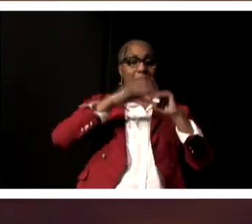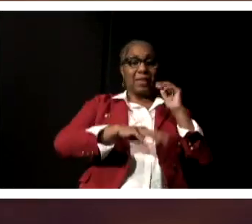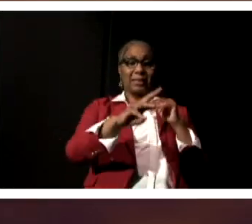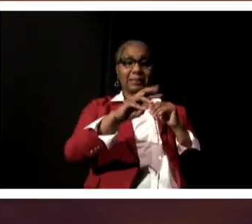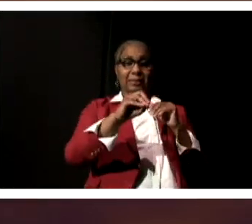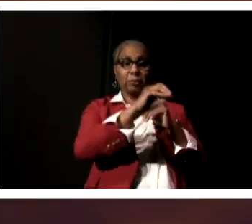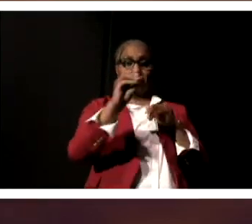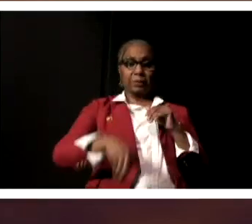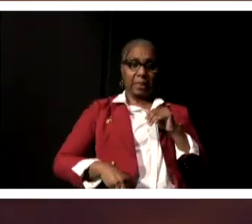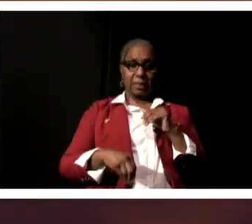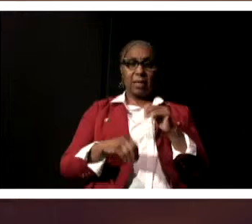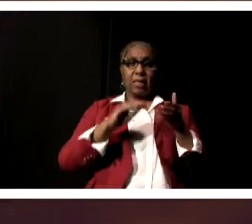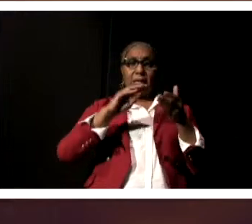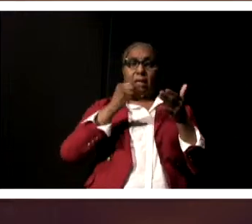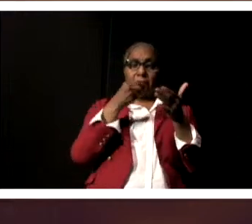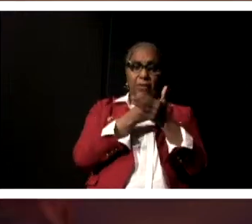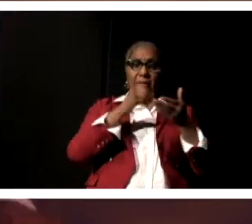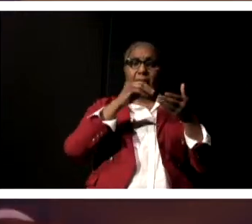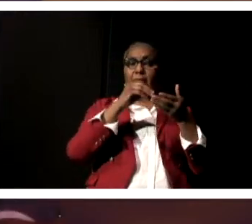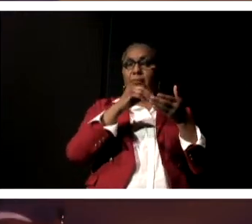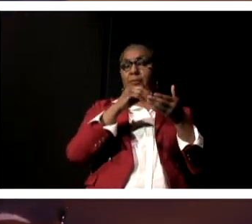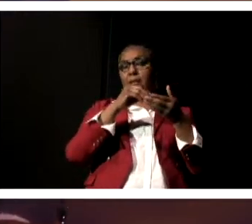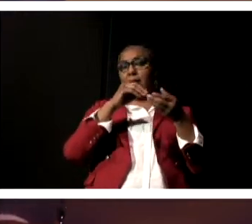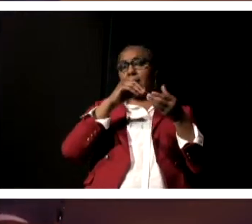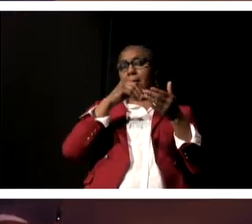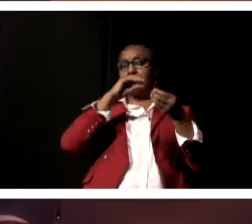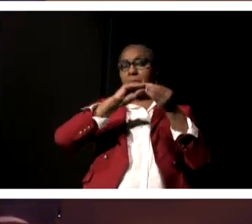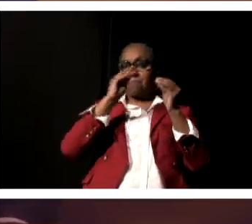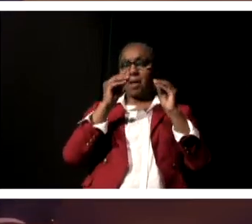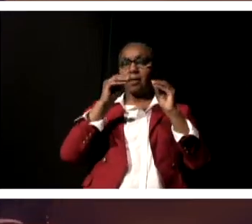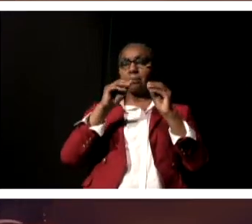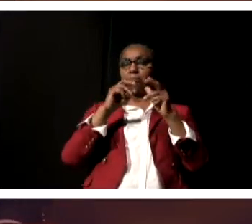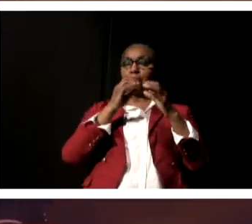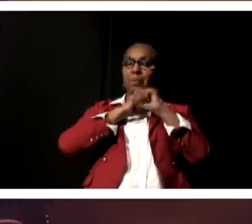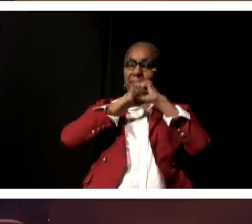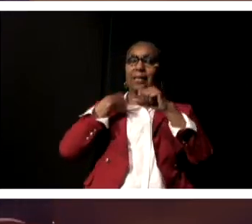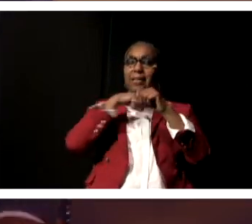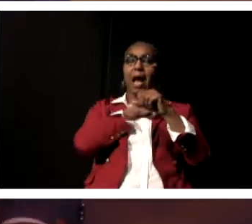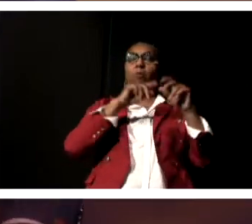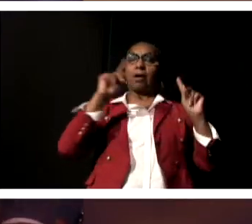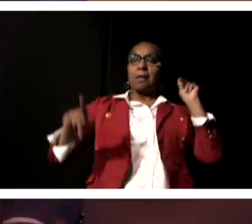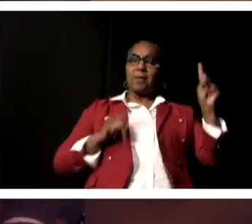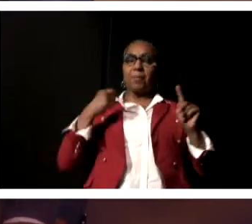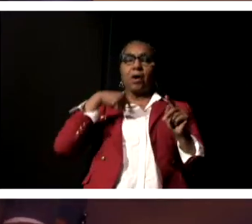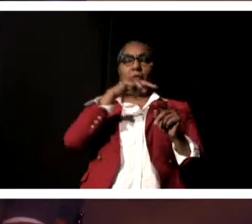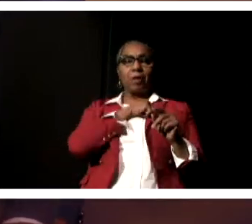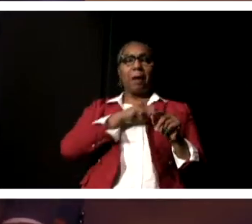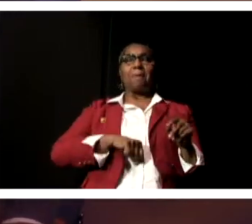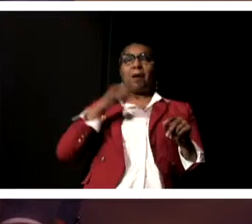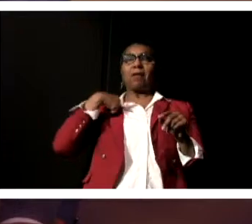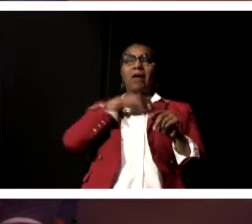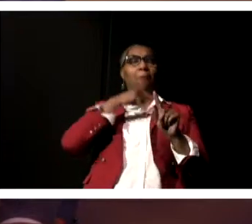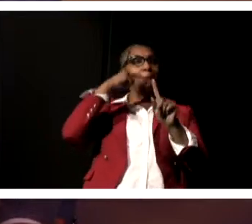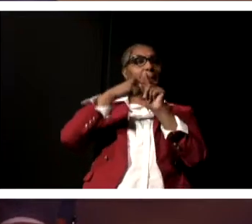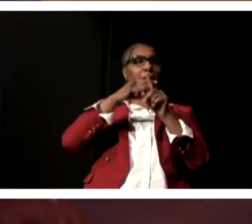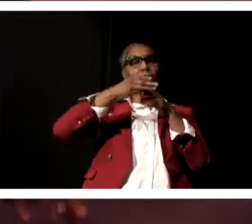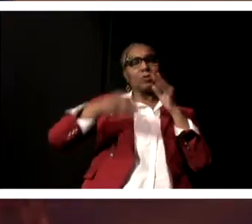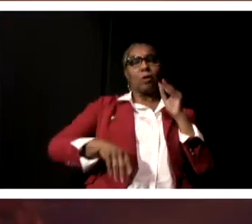of the city's budget goes towards protecting our city's residents. And we are proud of our positive results in